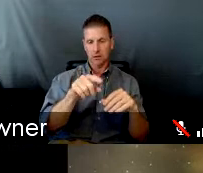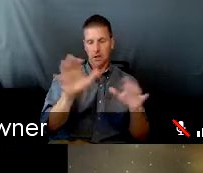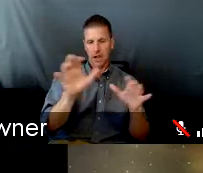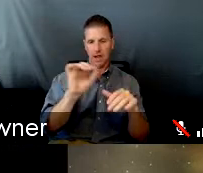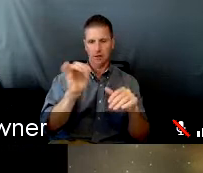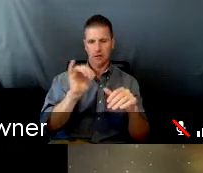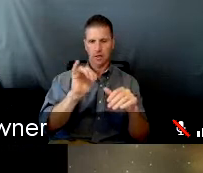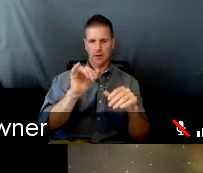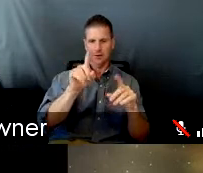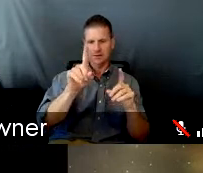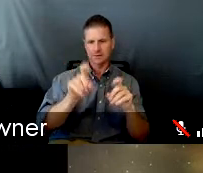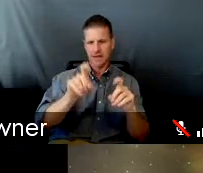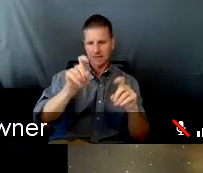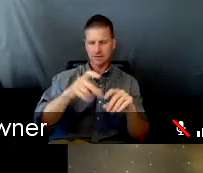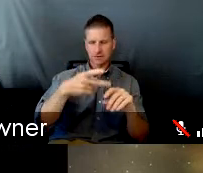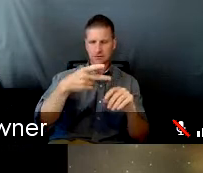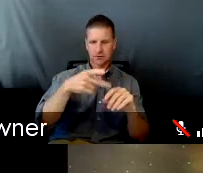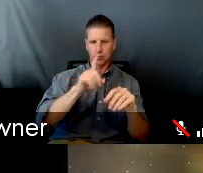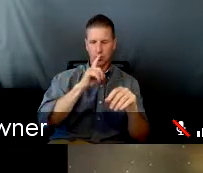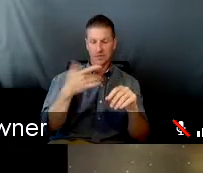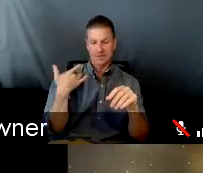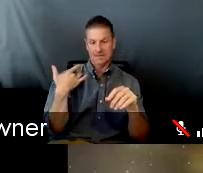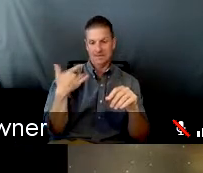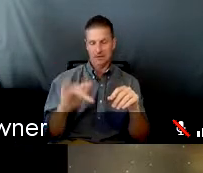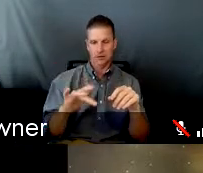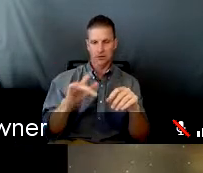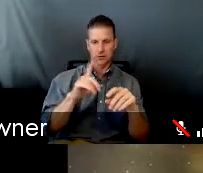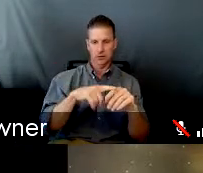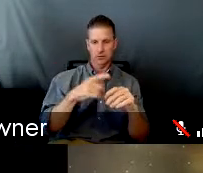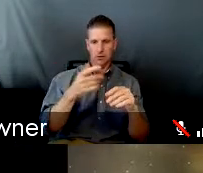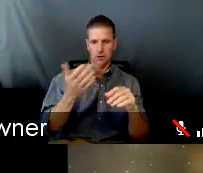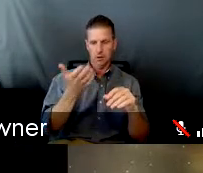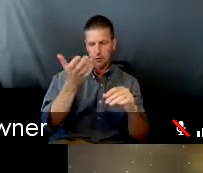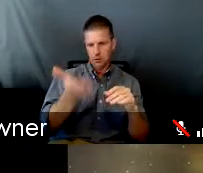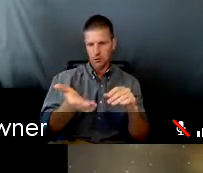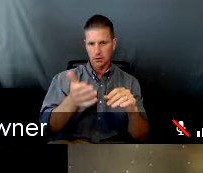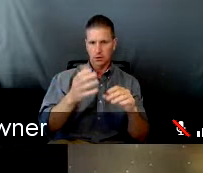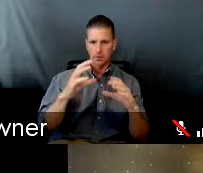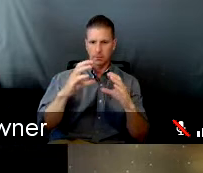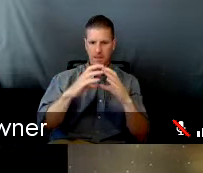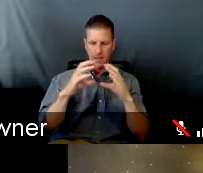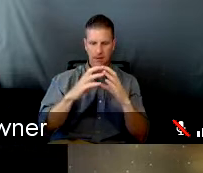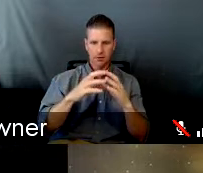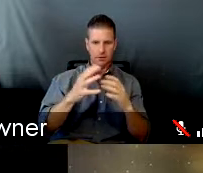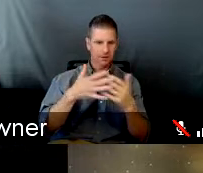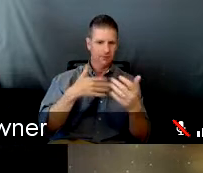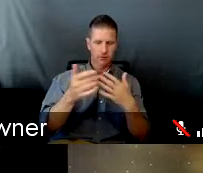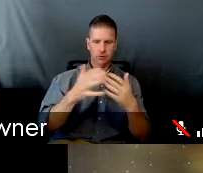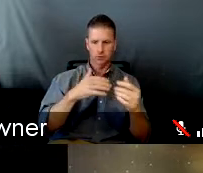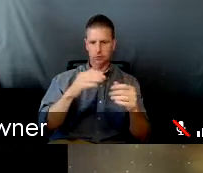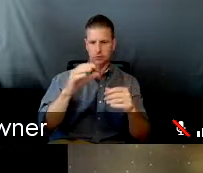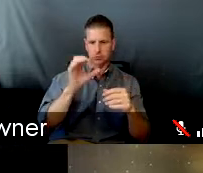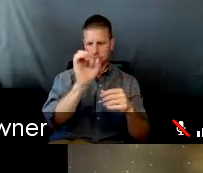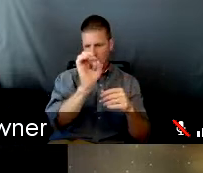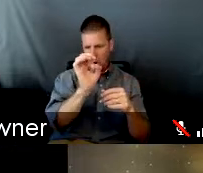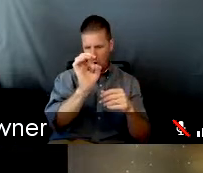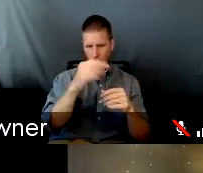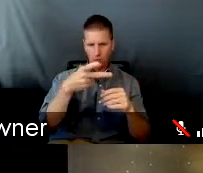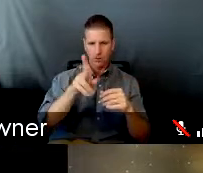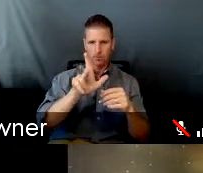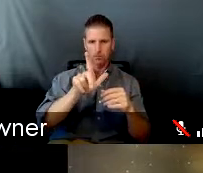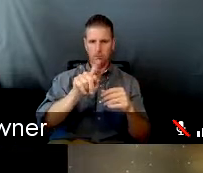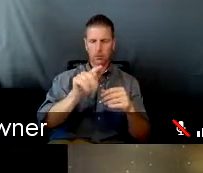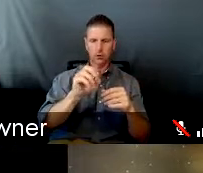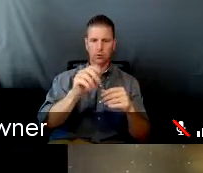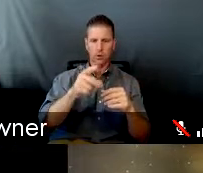of test particles. They're really sensitive to the presence of planets, even as small as Pluto. And so they can